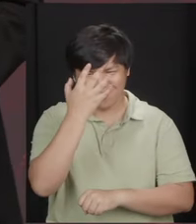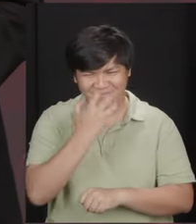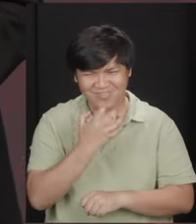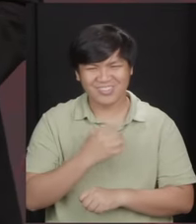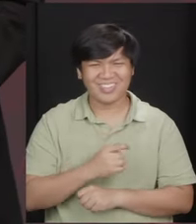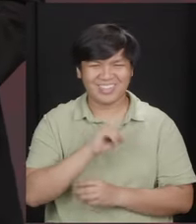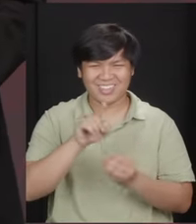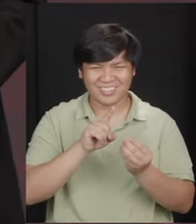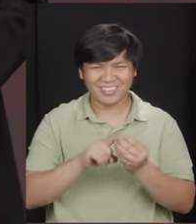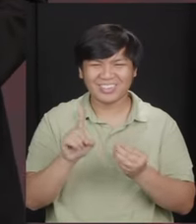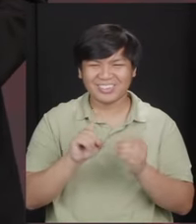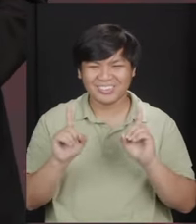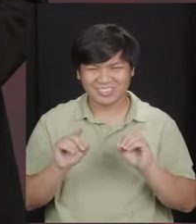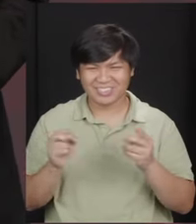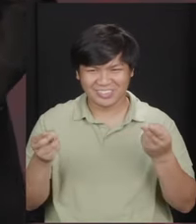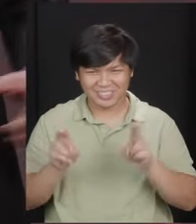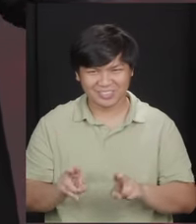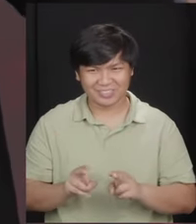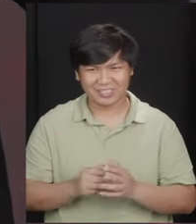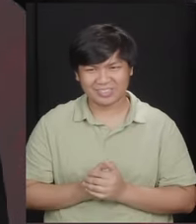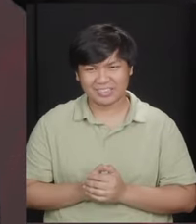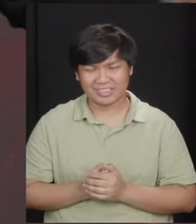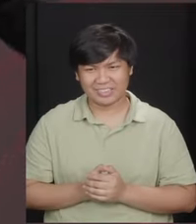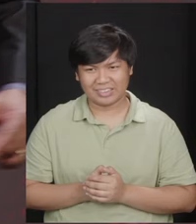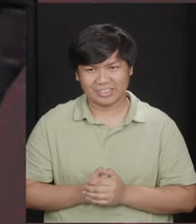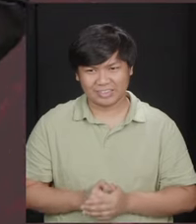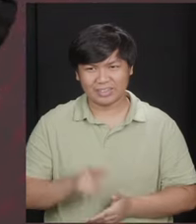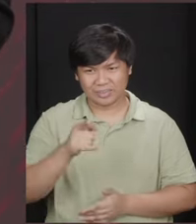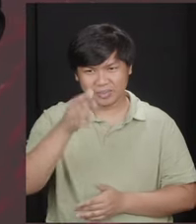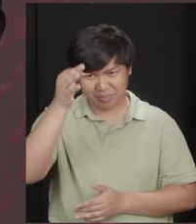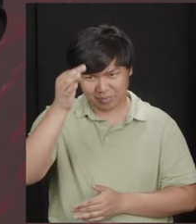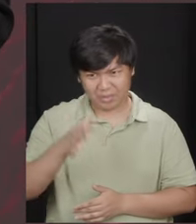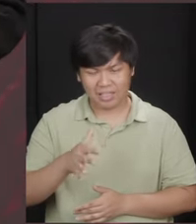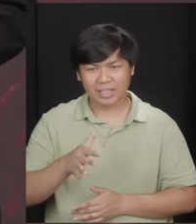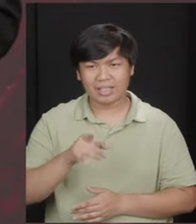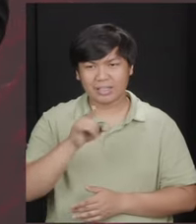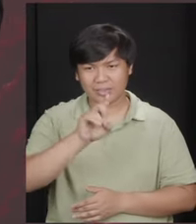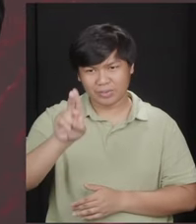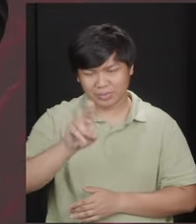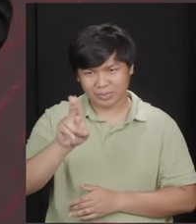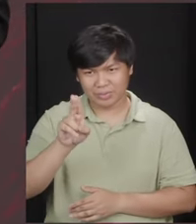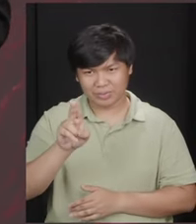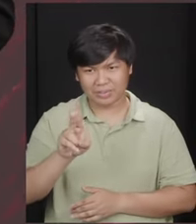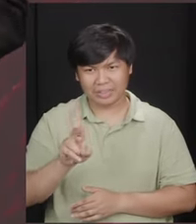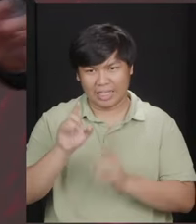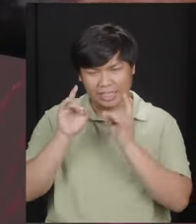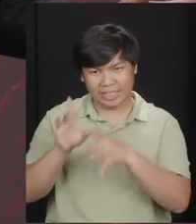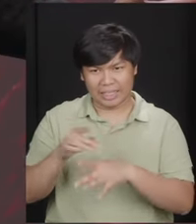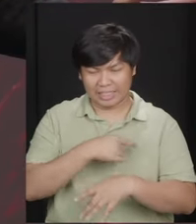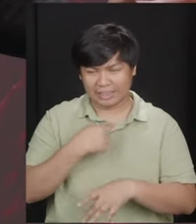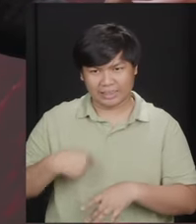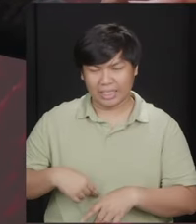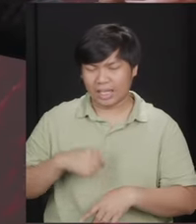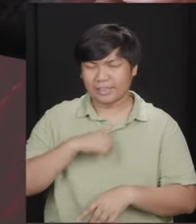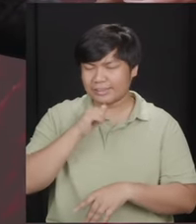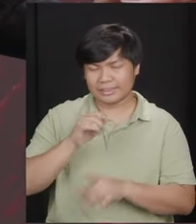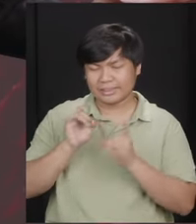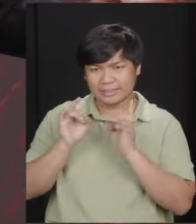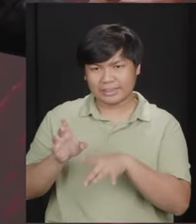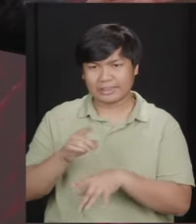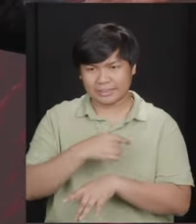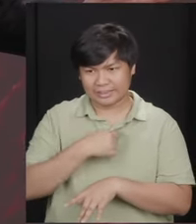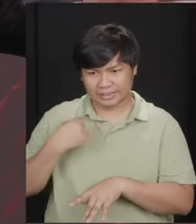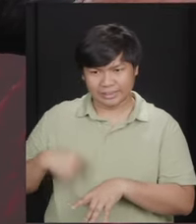Philippine Sea. You should, Pastor, apply your sermon. Stop hating the Chinese. I don't hate them,